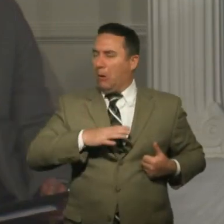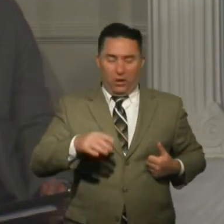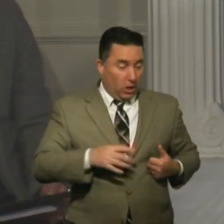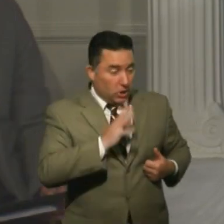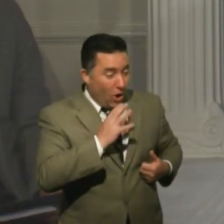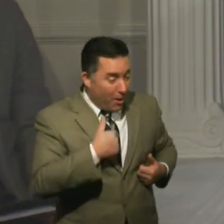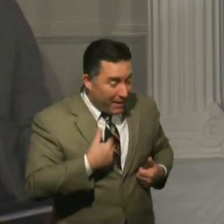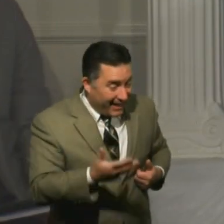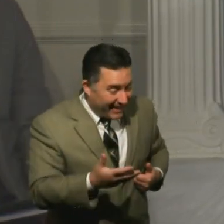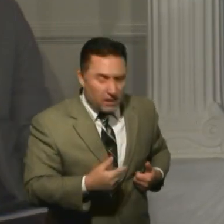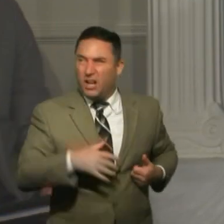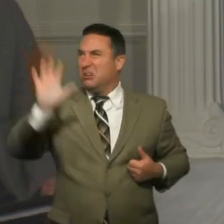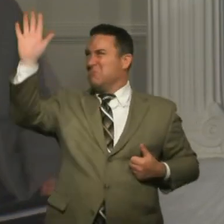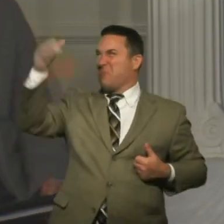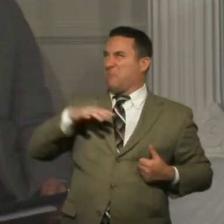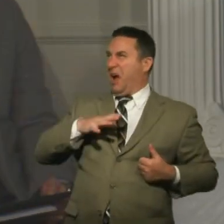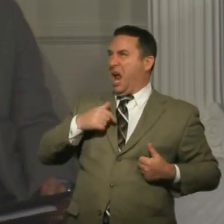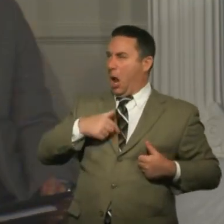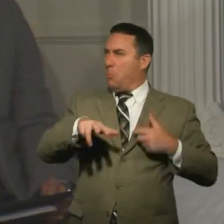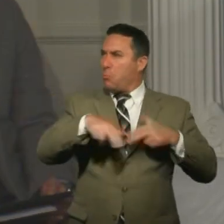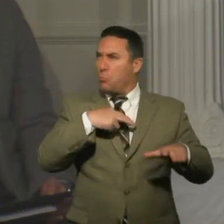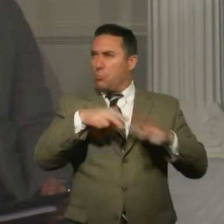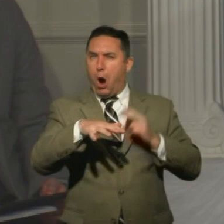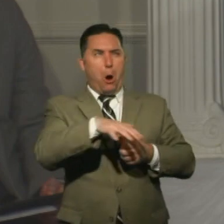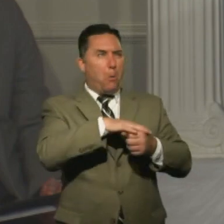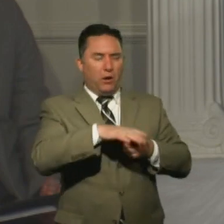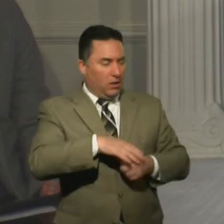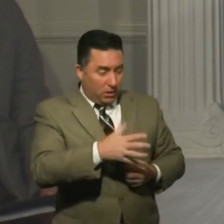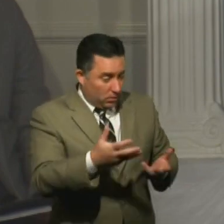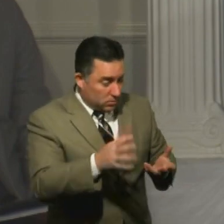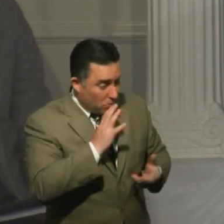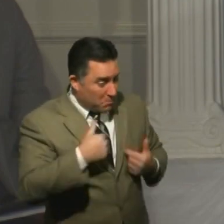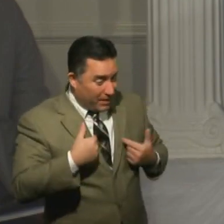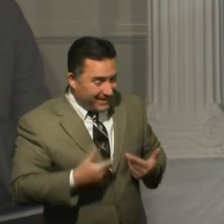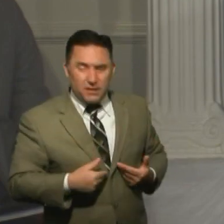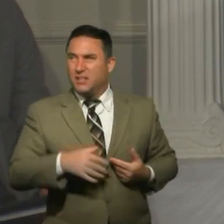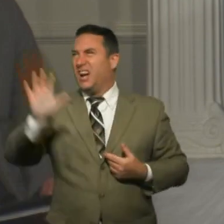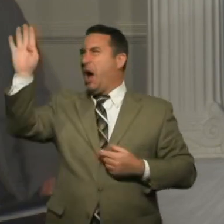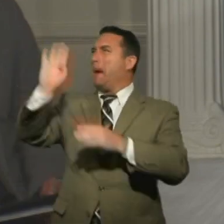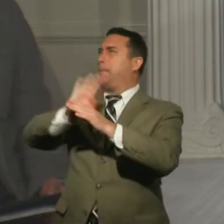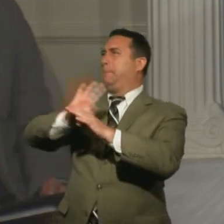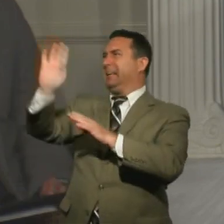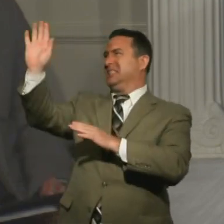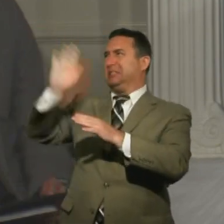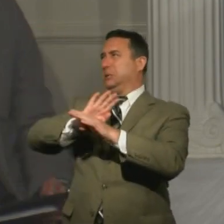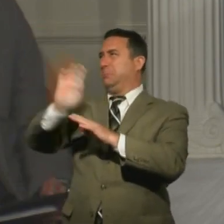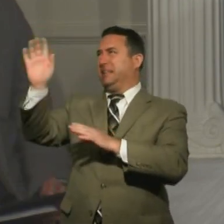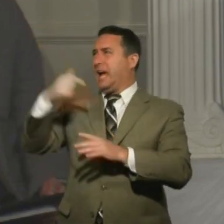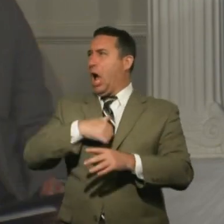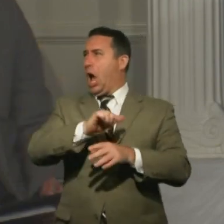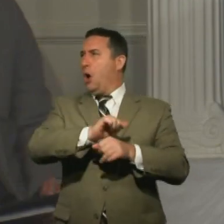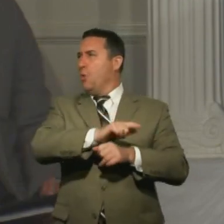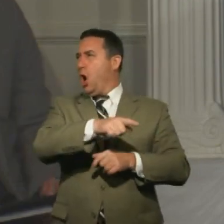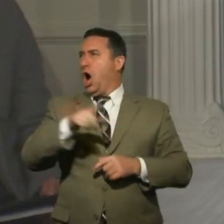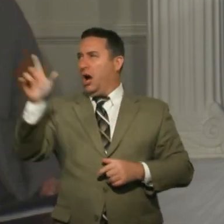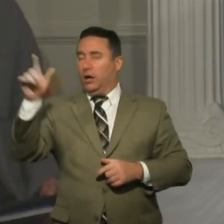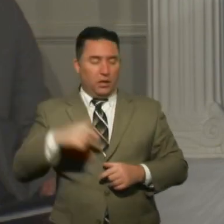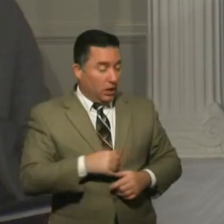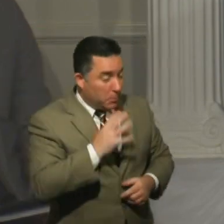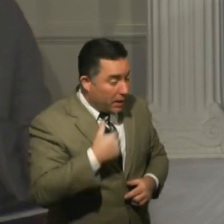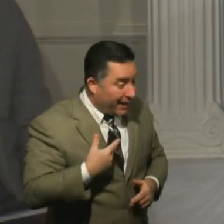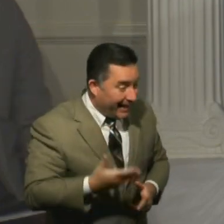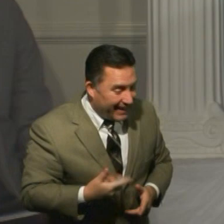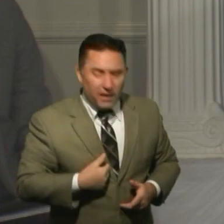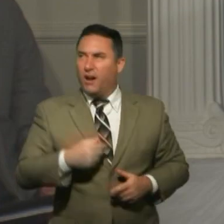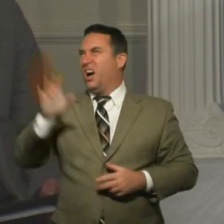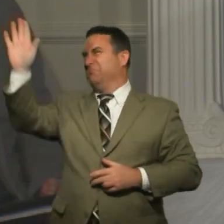speak to me? No, I'm good. I'm going to go out and take a walk around the neighborhood. Man, don't you want to speak to me? I'm a little busy this morning. I got to get to work. Don't you want to speak to me? I'm going to go